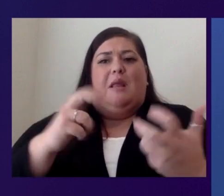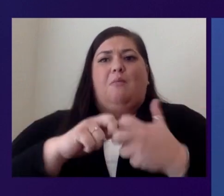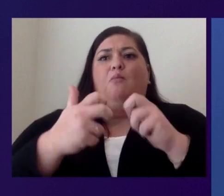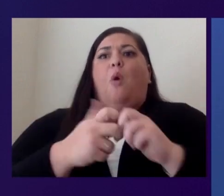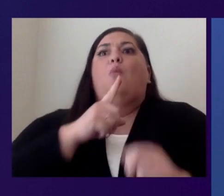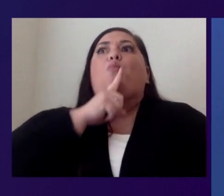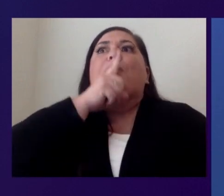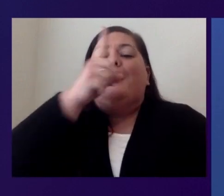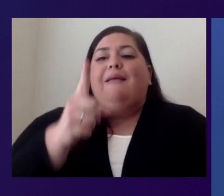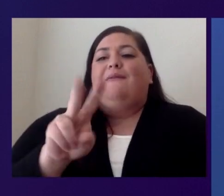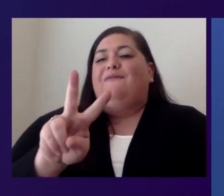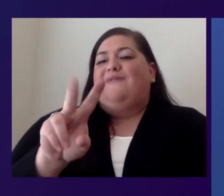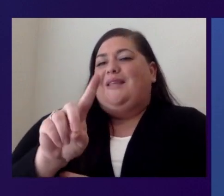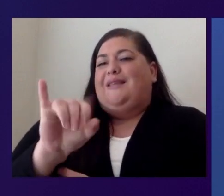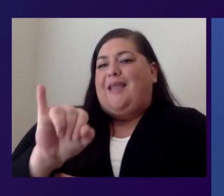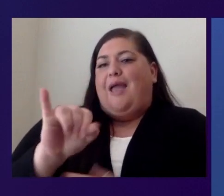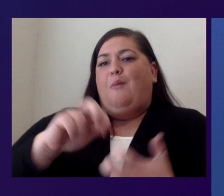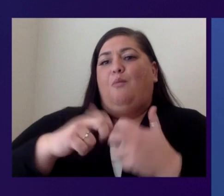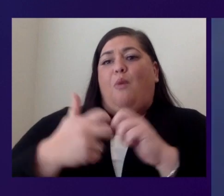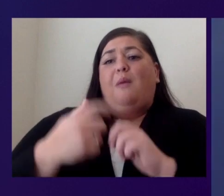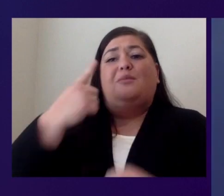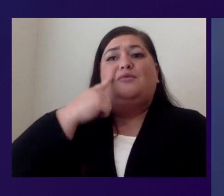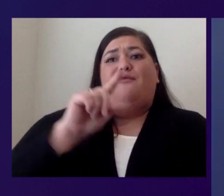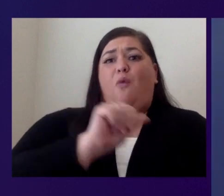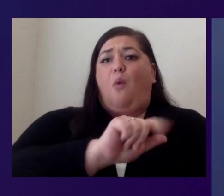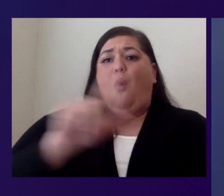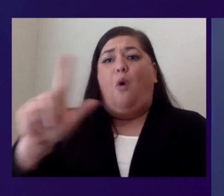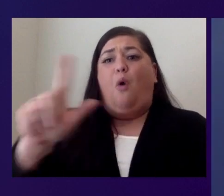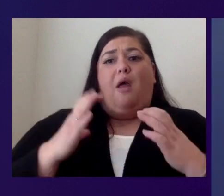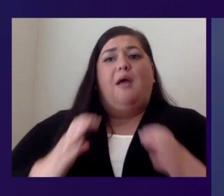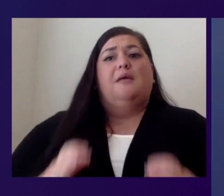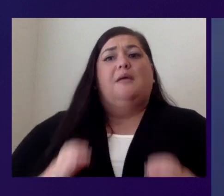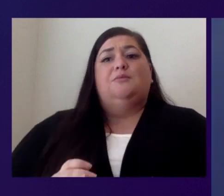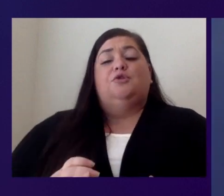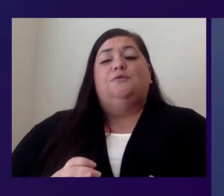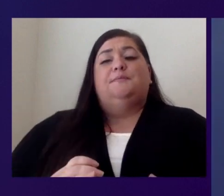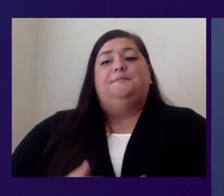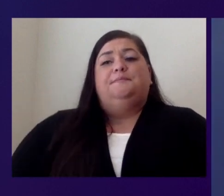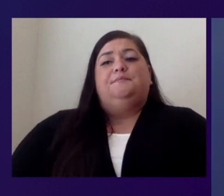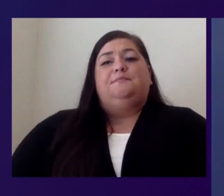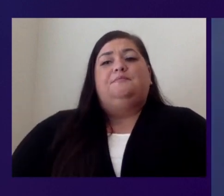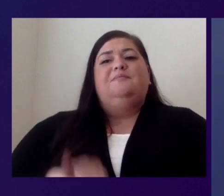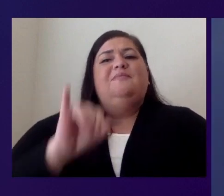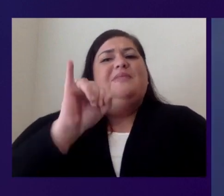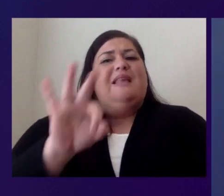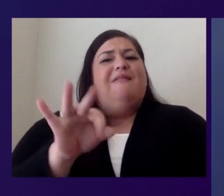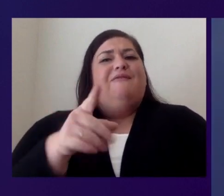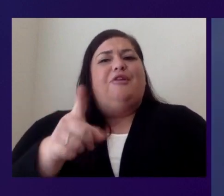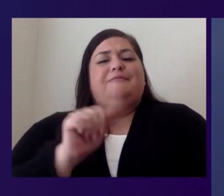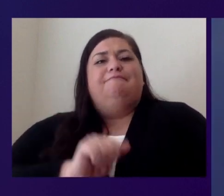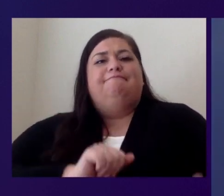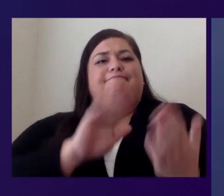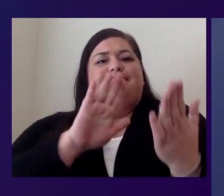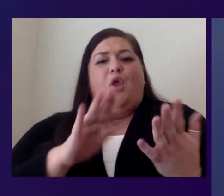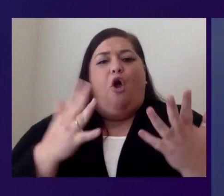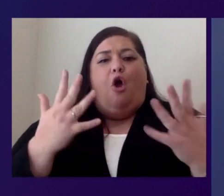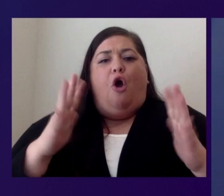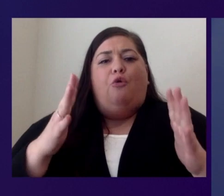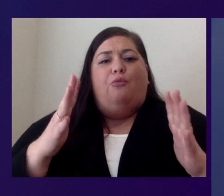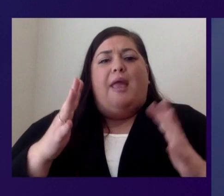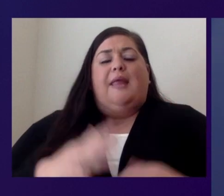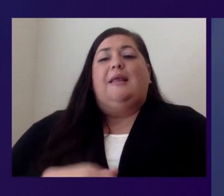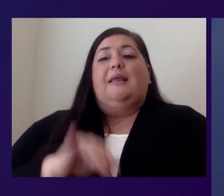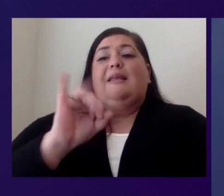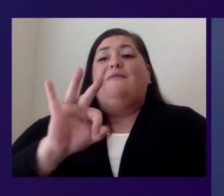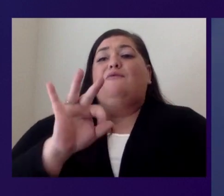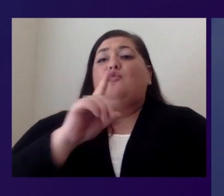for customers. But hey, what if you've got something already and it's really, really hard to migrate away